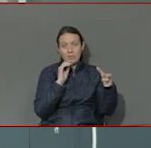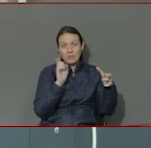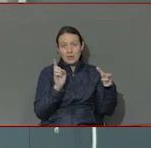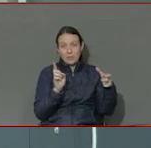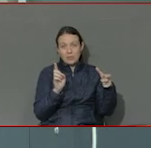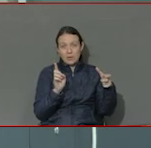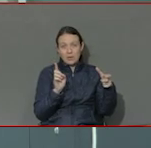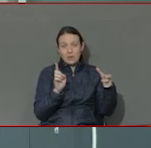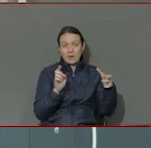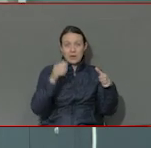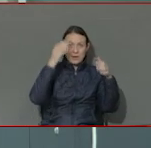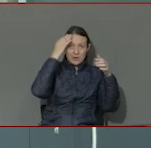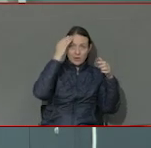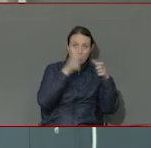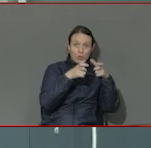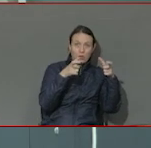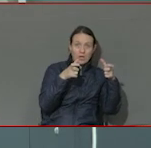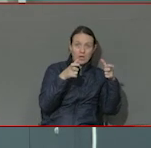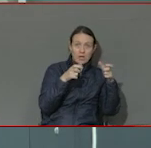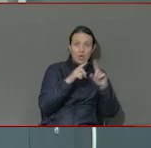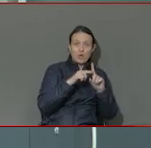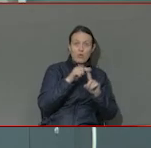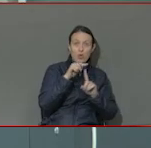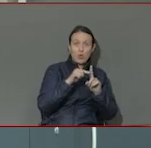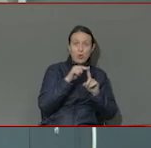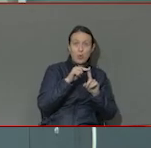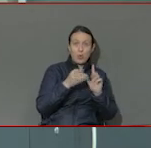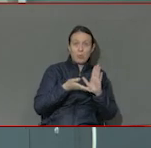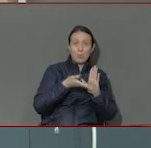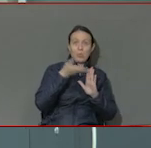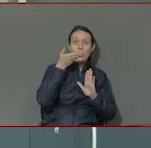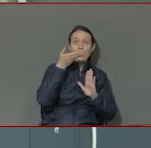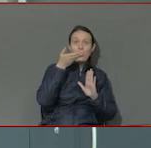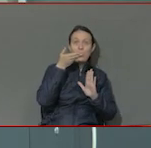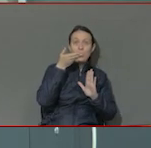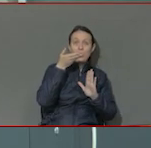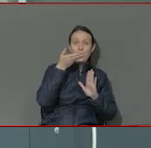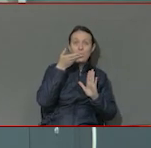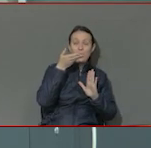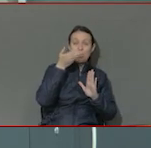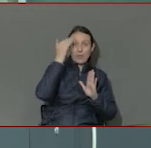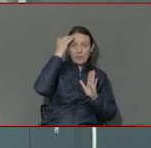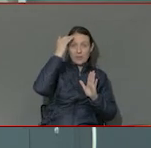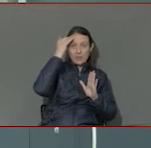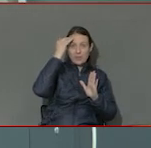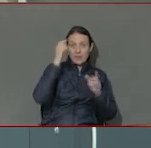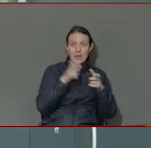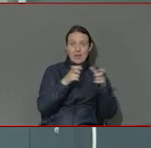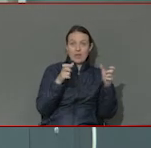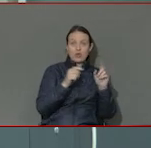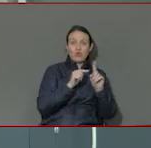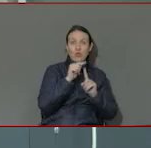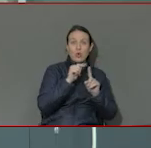Cranial volume. A larger cranium cranial volume will lead to a